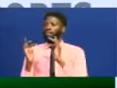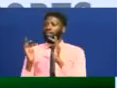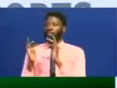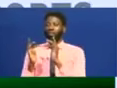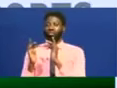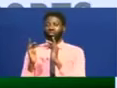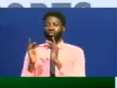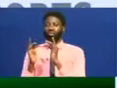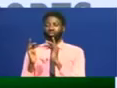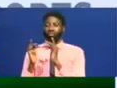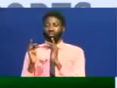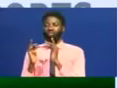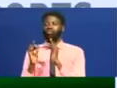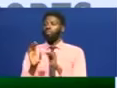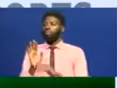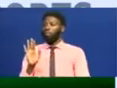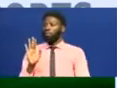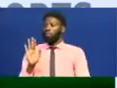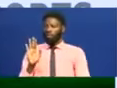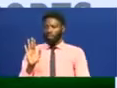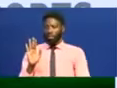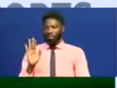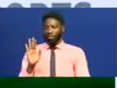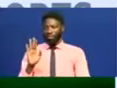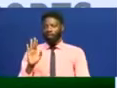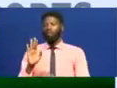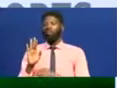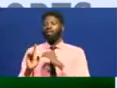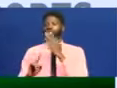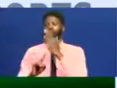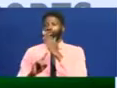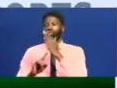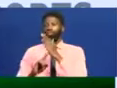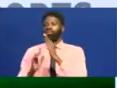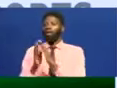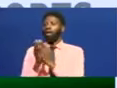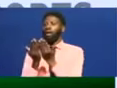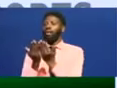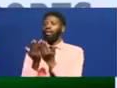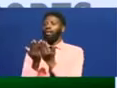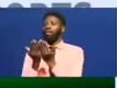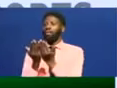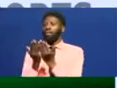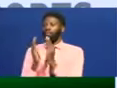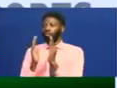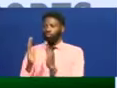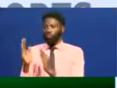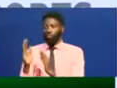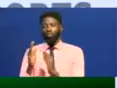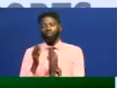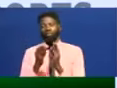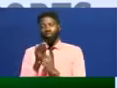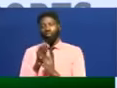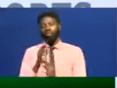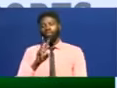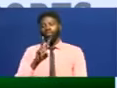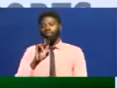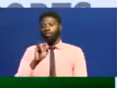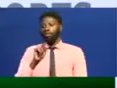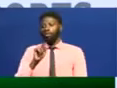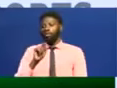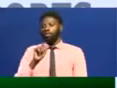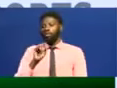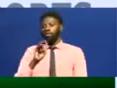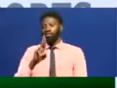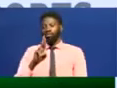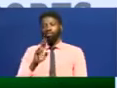VTabu platform. And the man who has been behind that is the CEO of the Kenya National Library Service, Dr. Nzivo, here, together